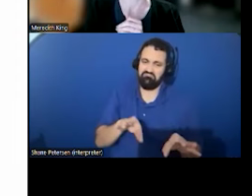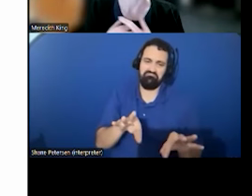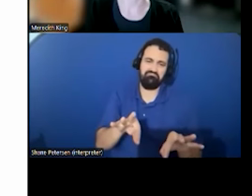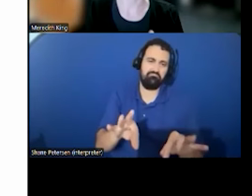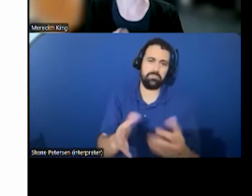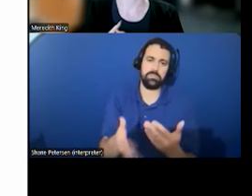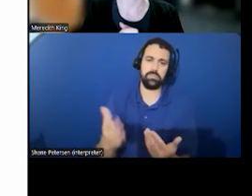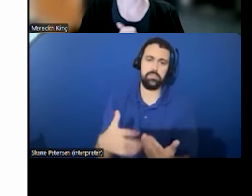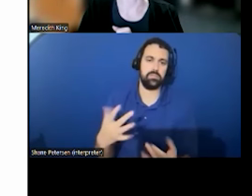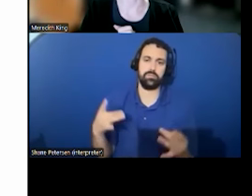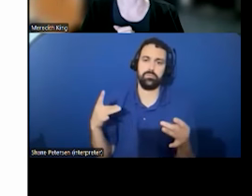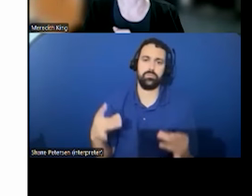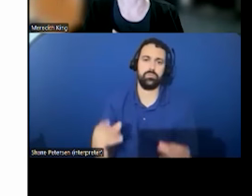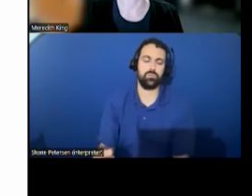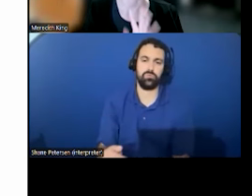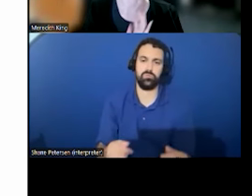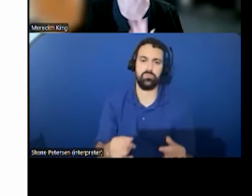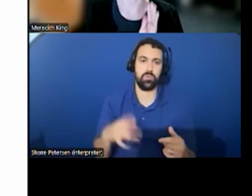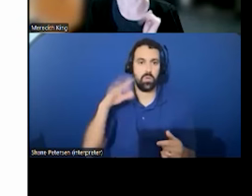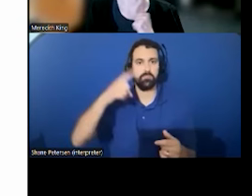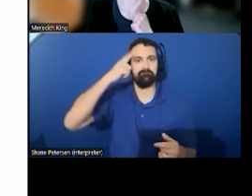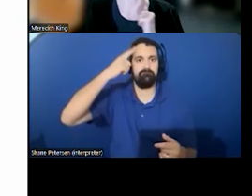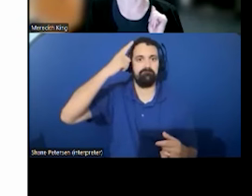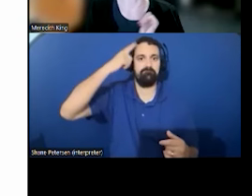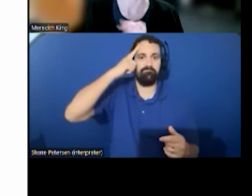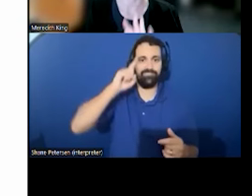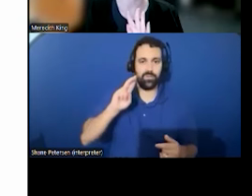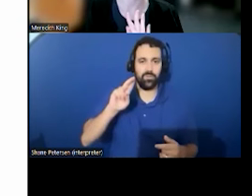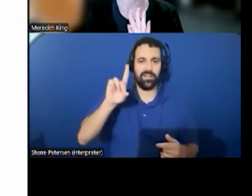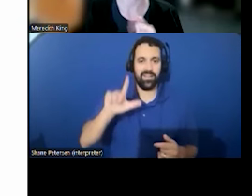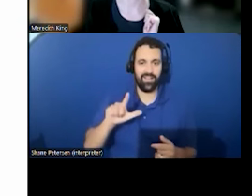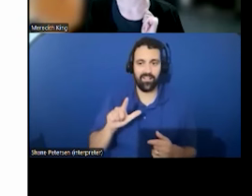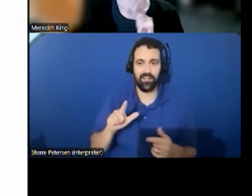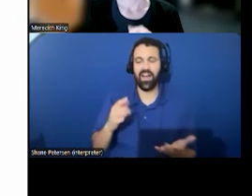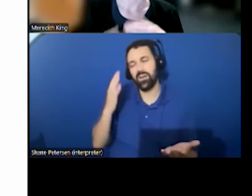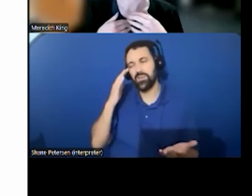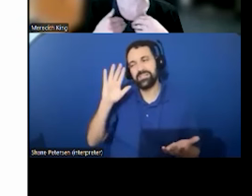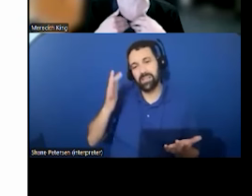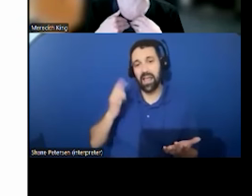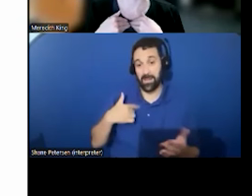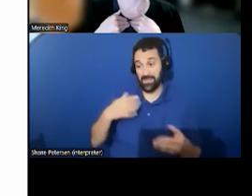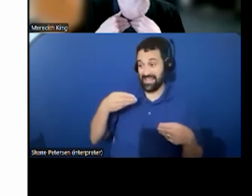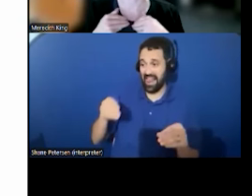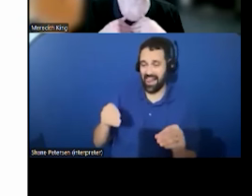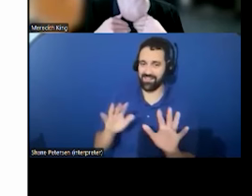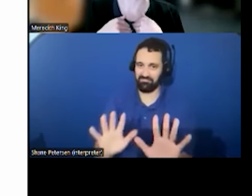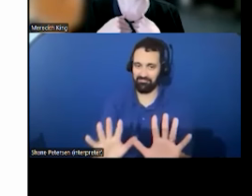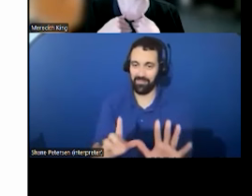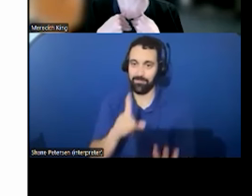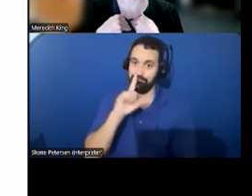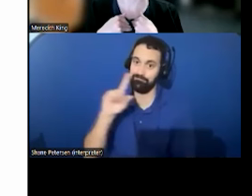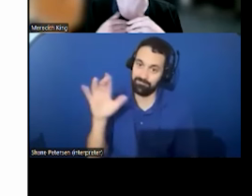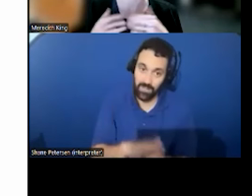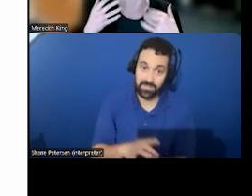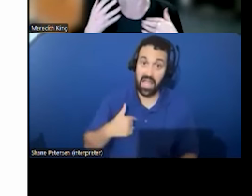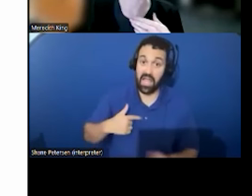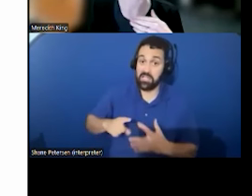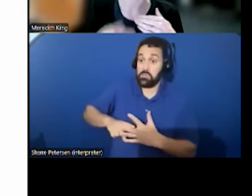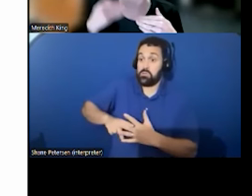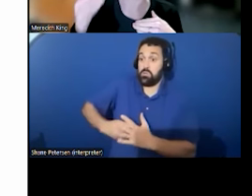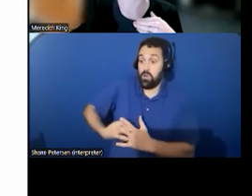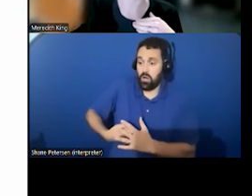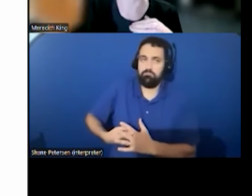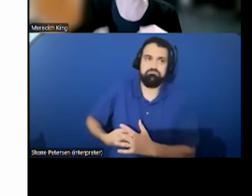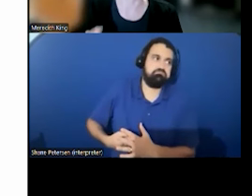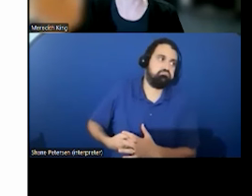I know that sometimes that sounds like I'm selling you something. I promise I do this. I started doing this, and it